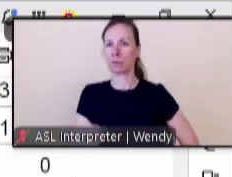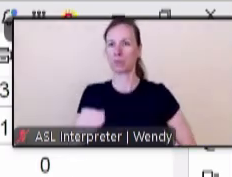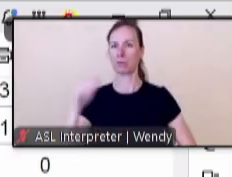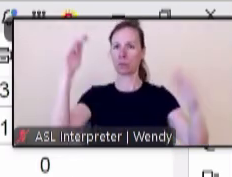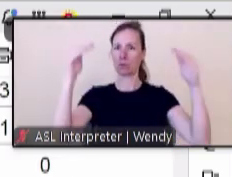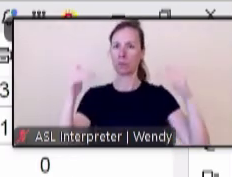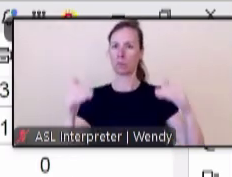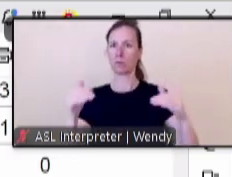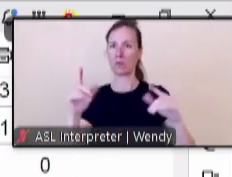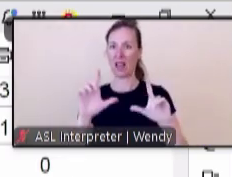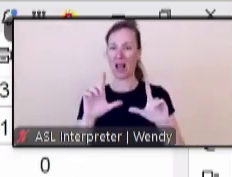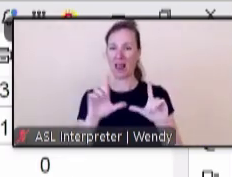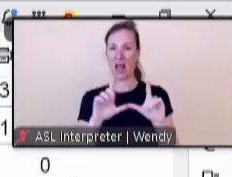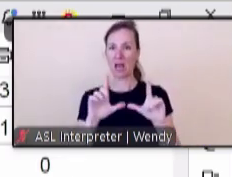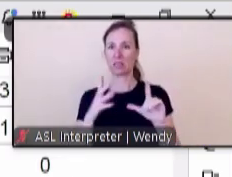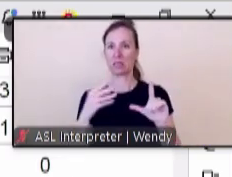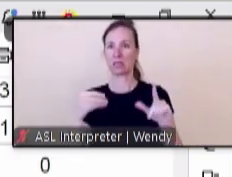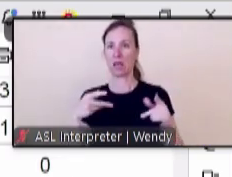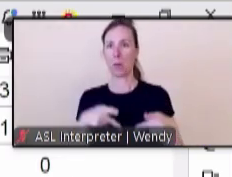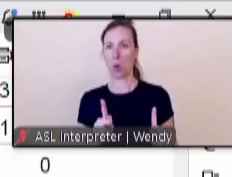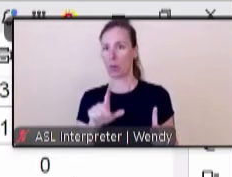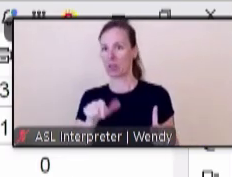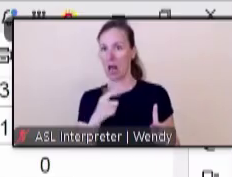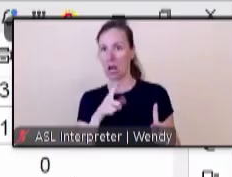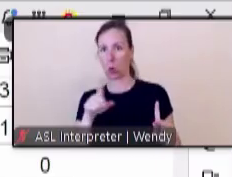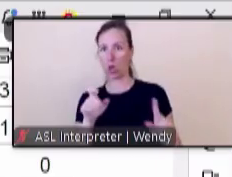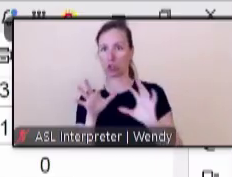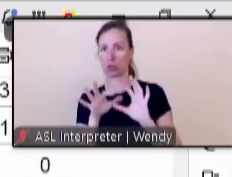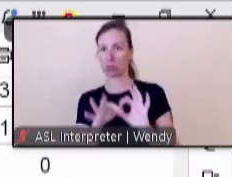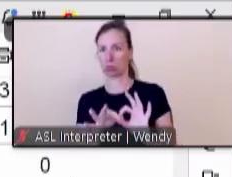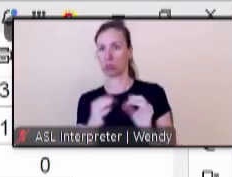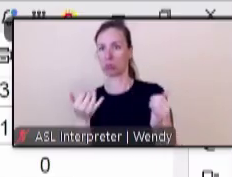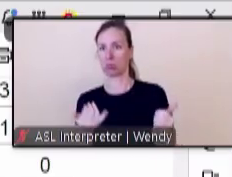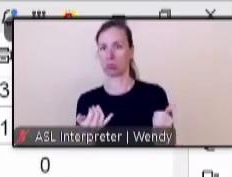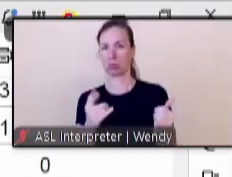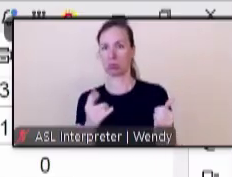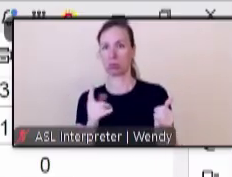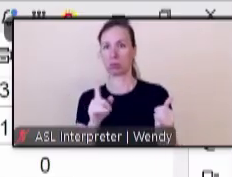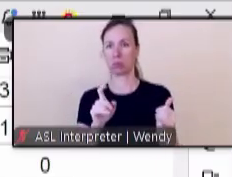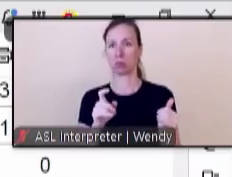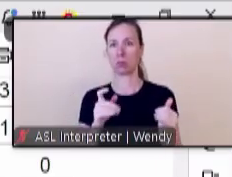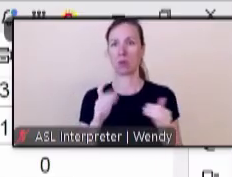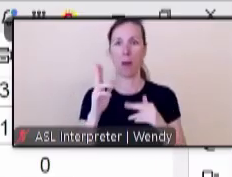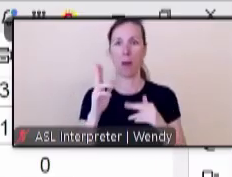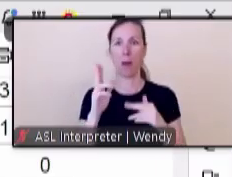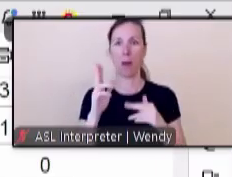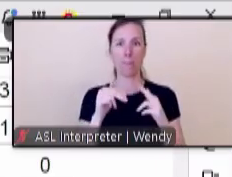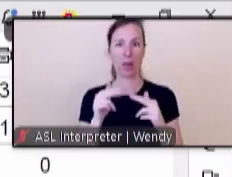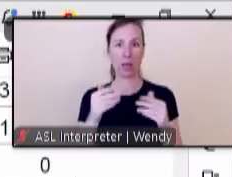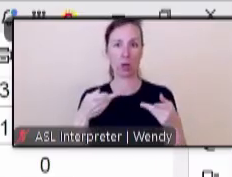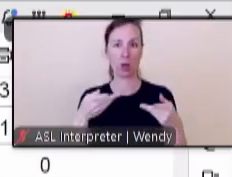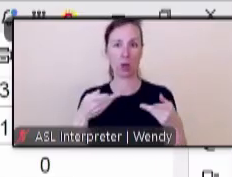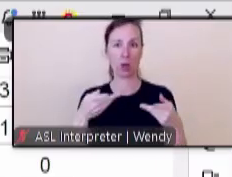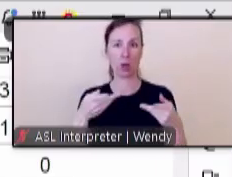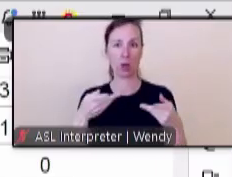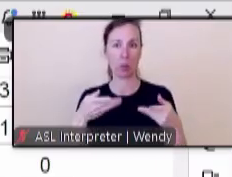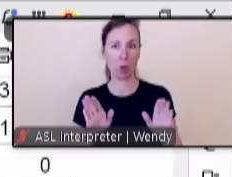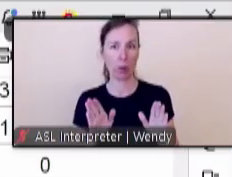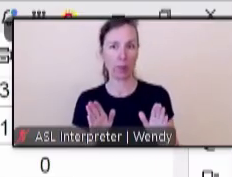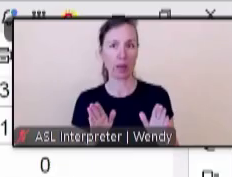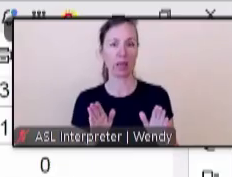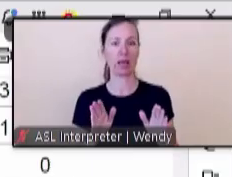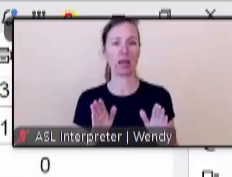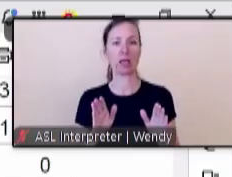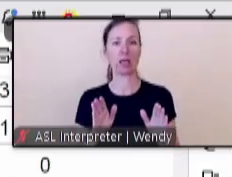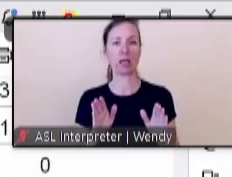now as it relates to that? We have building permits, town business license, rental